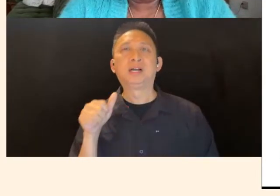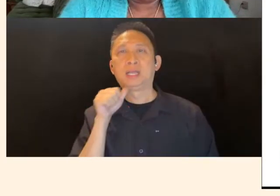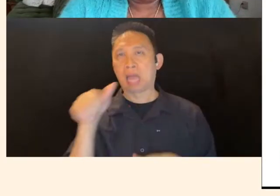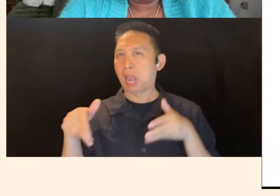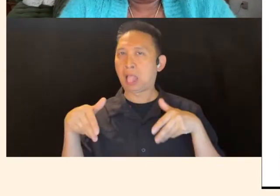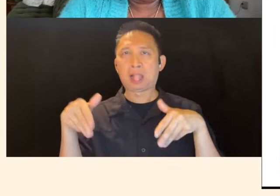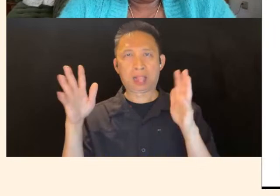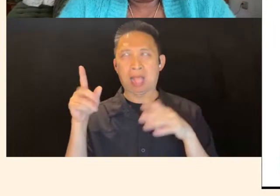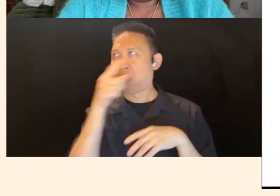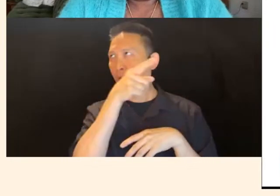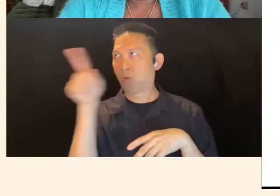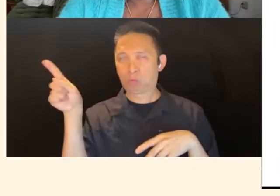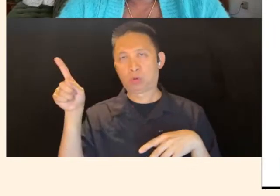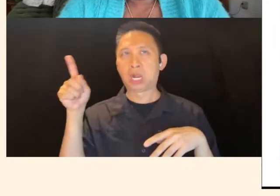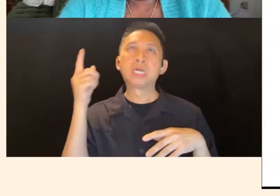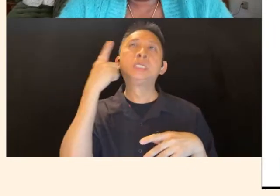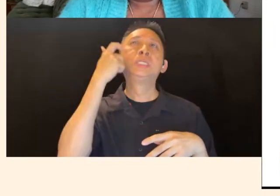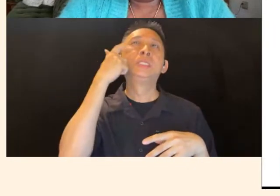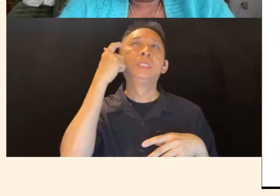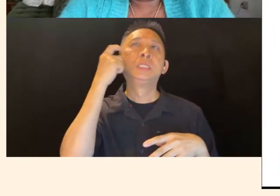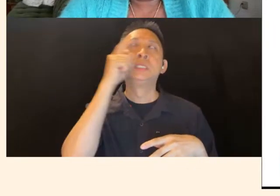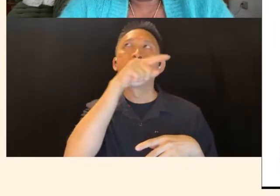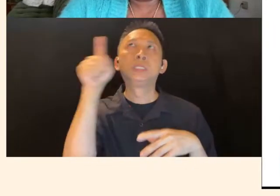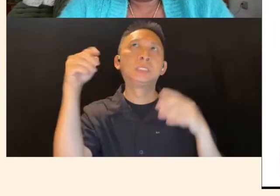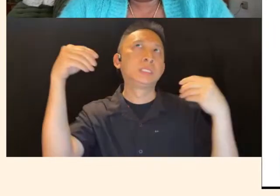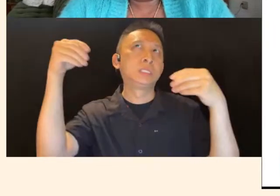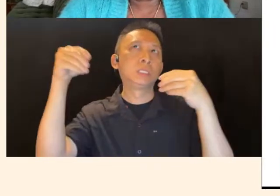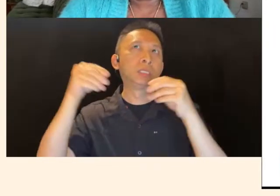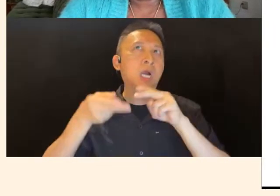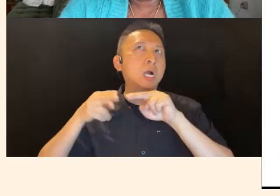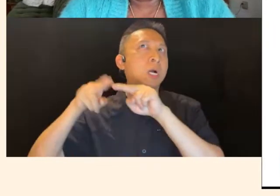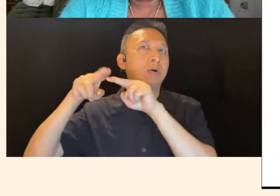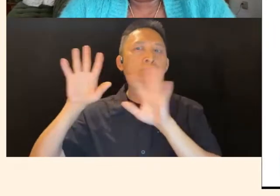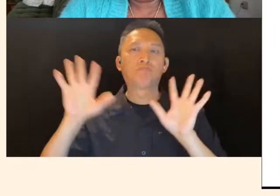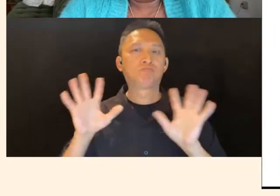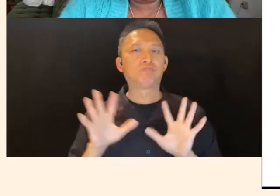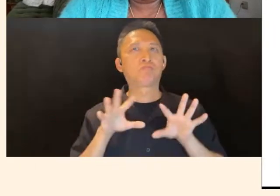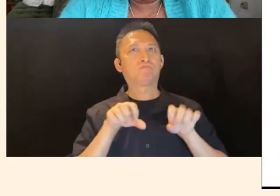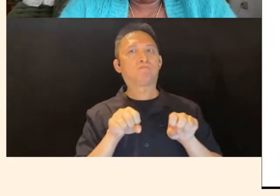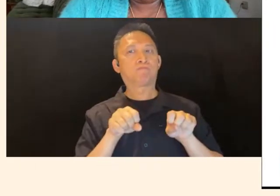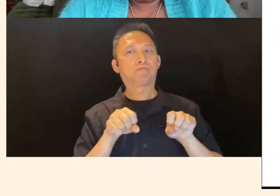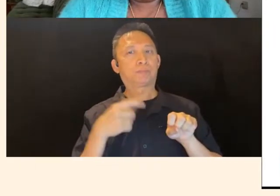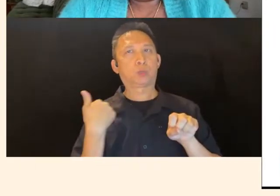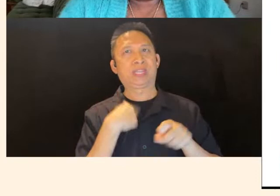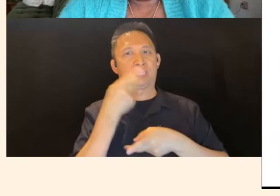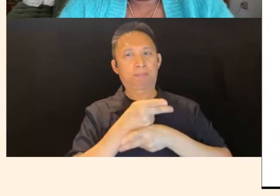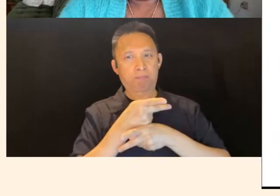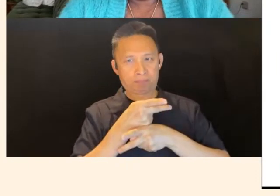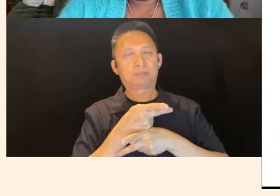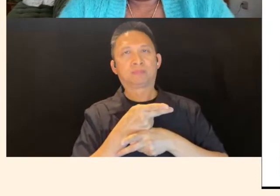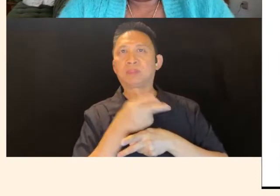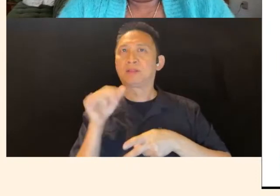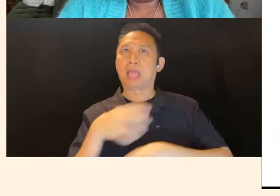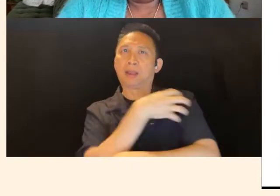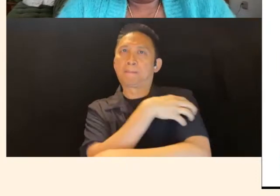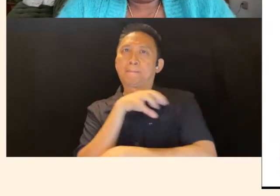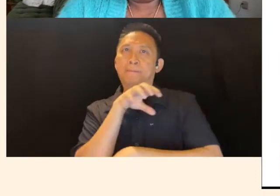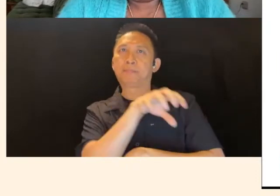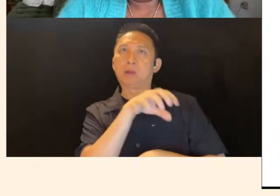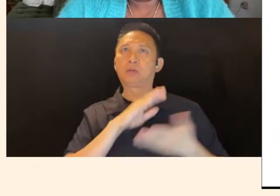community-controlled assets and empowering our communities and our community leaders to be